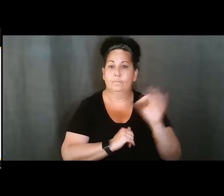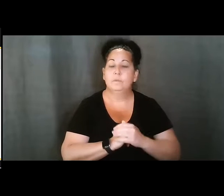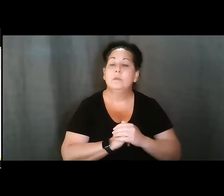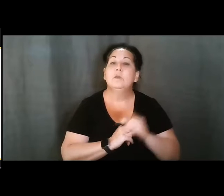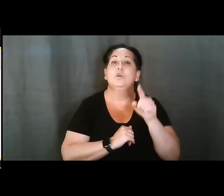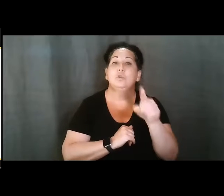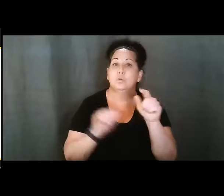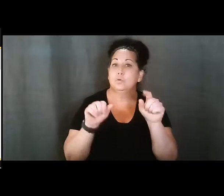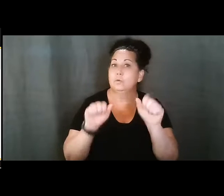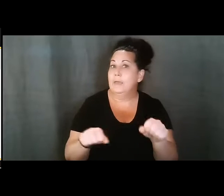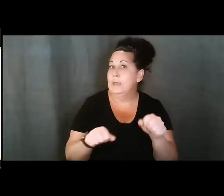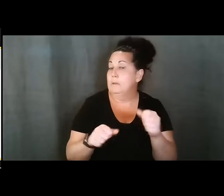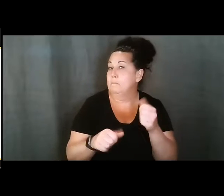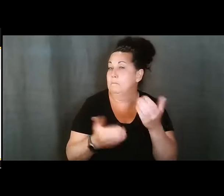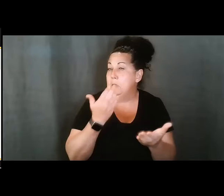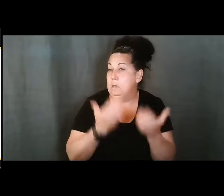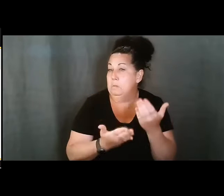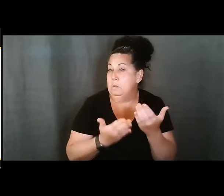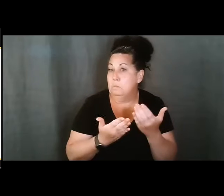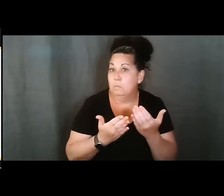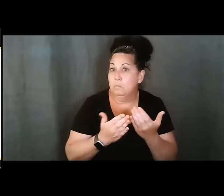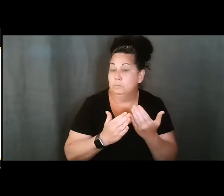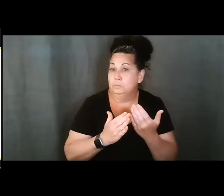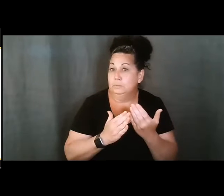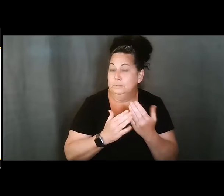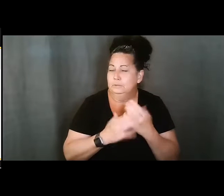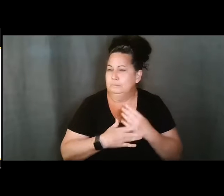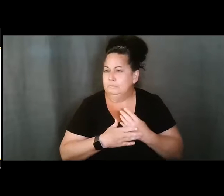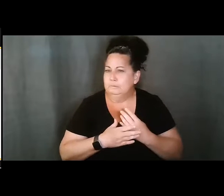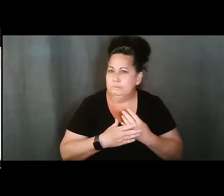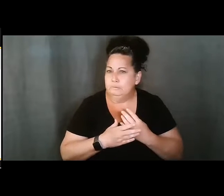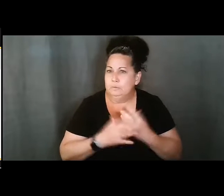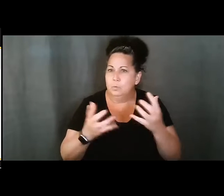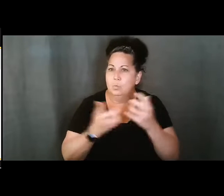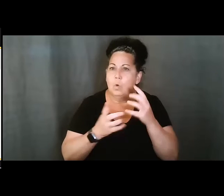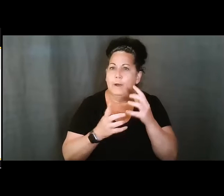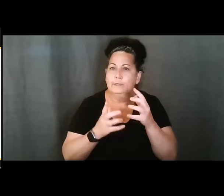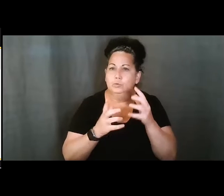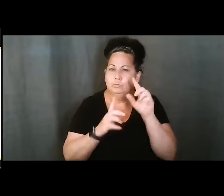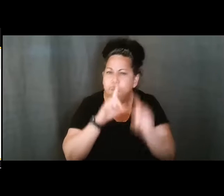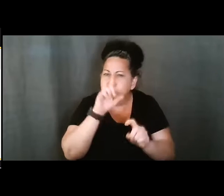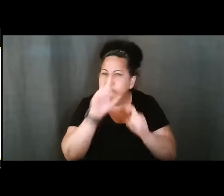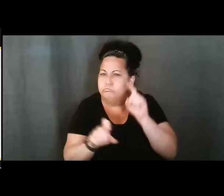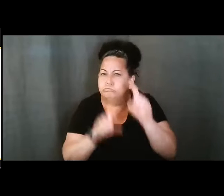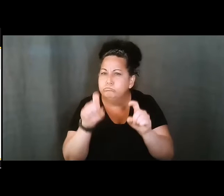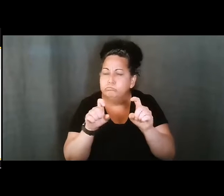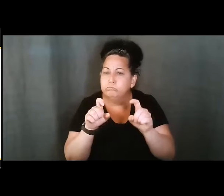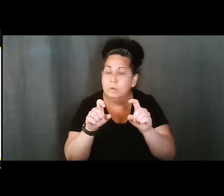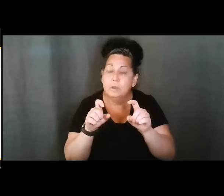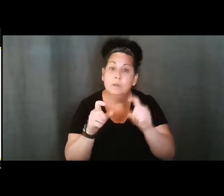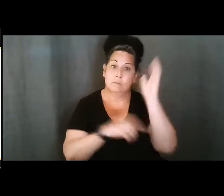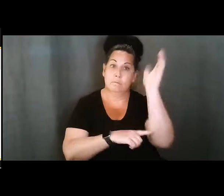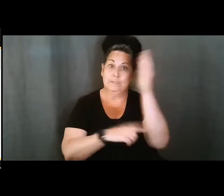some burning questions to ask. At the end of the presentation, we will answer a few